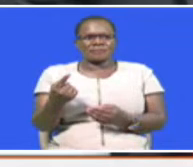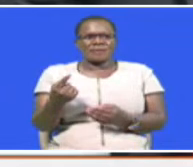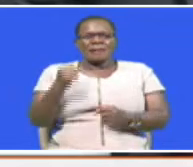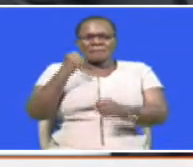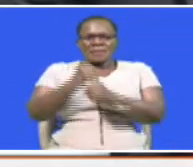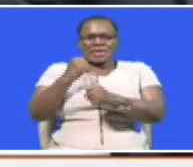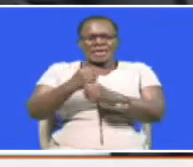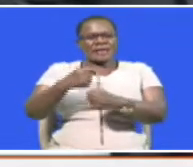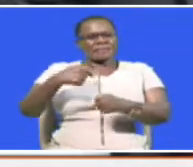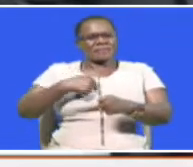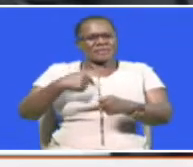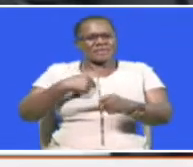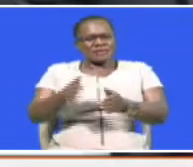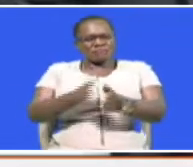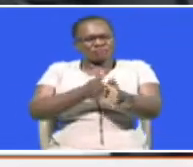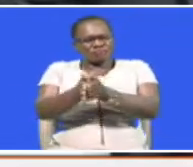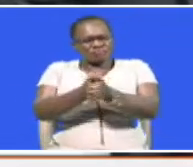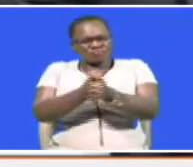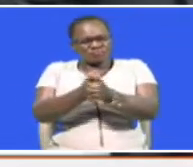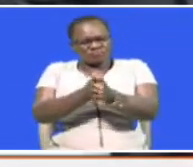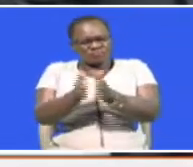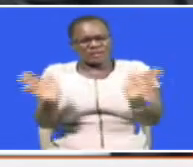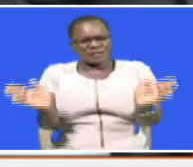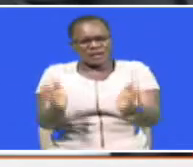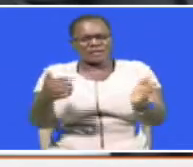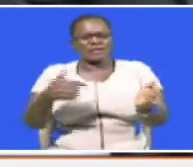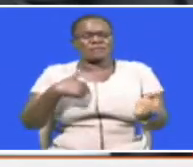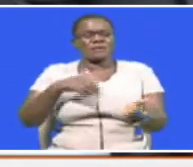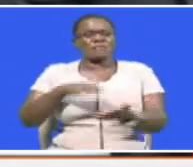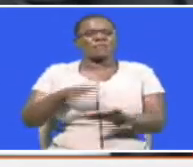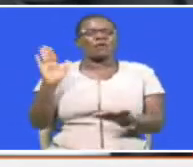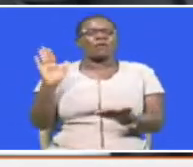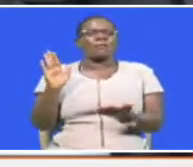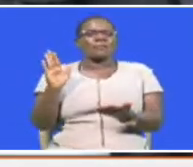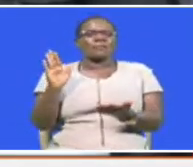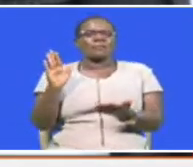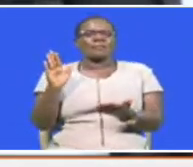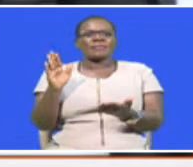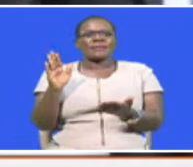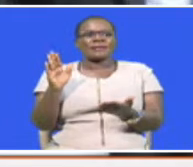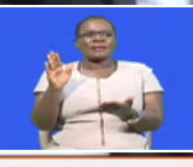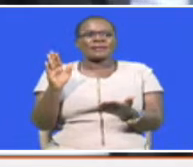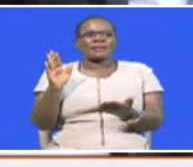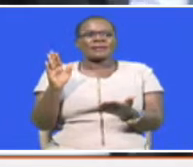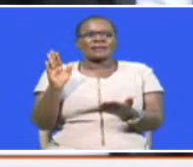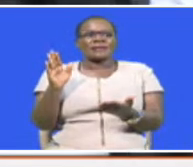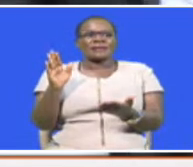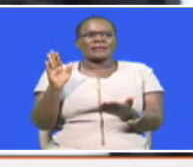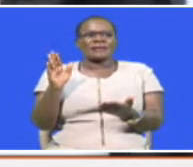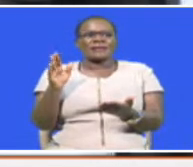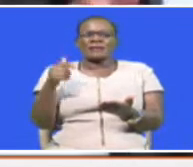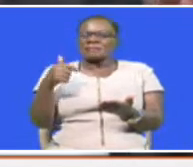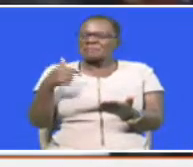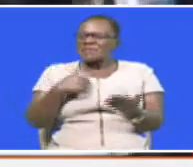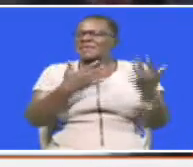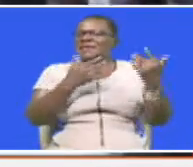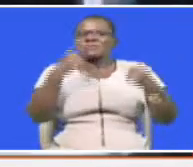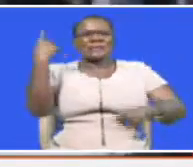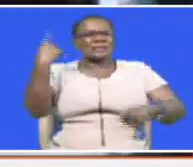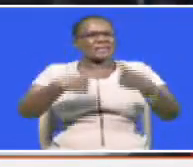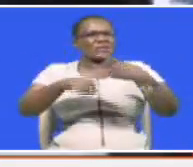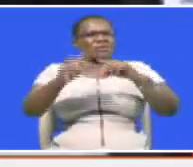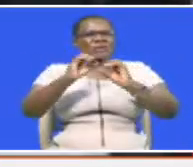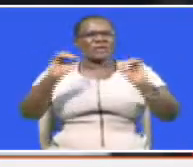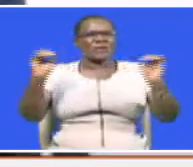walinifanya ni walinipea motisha mpaka nikaweka world record. I was not expecting